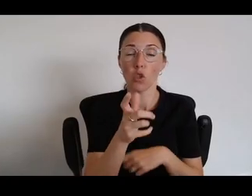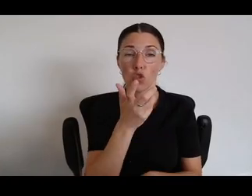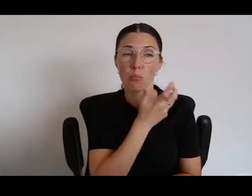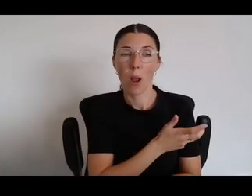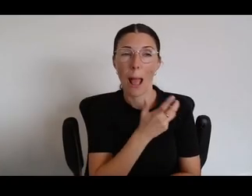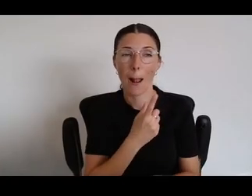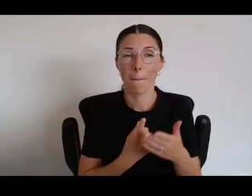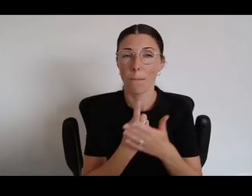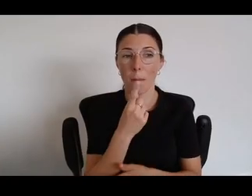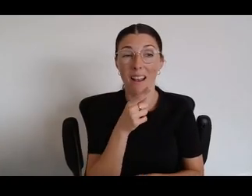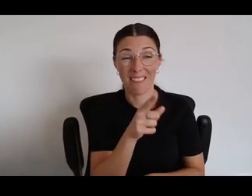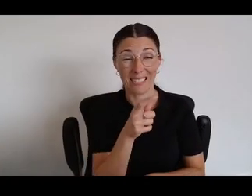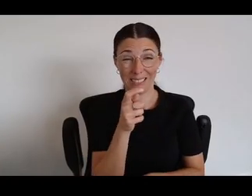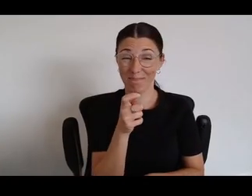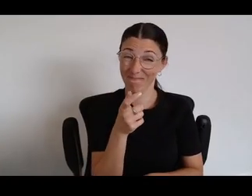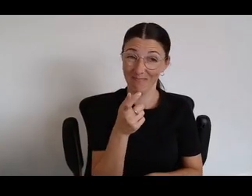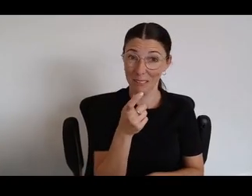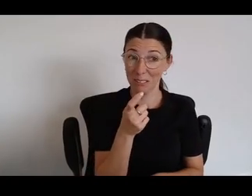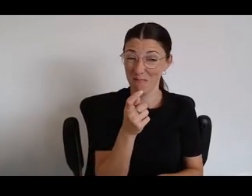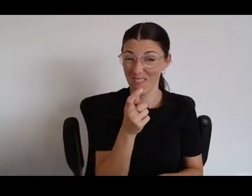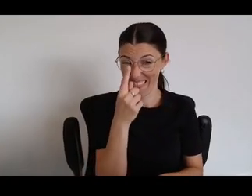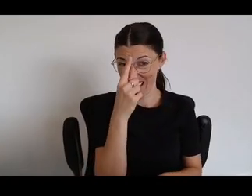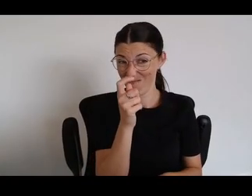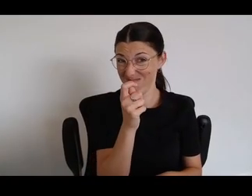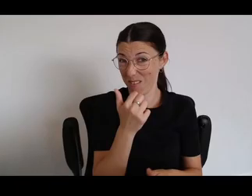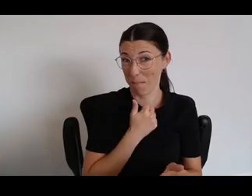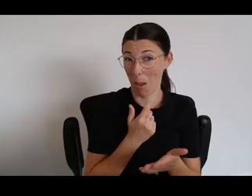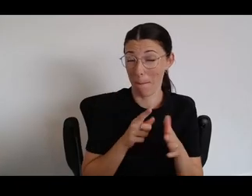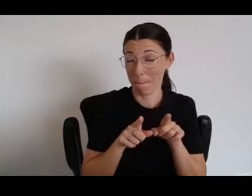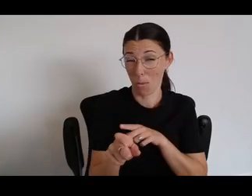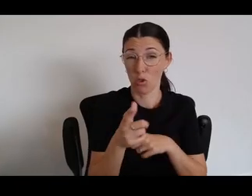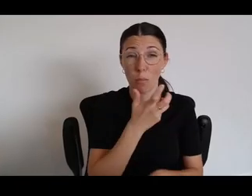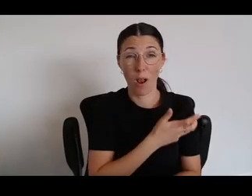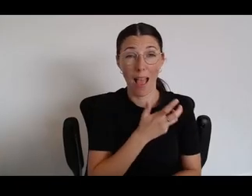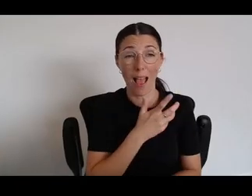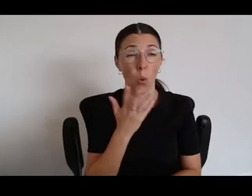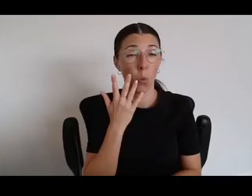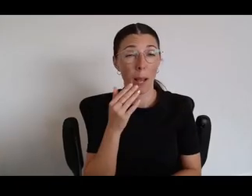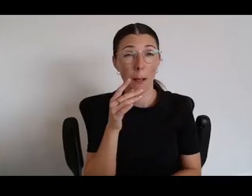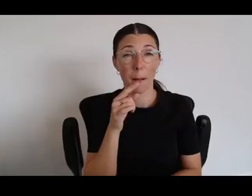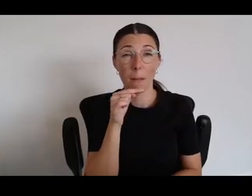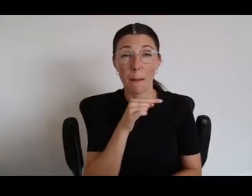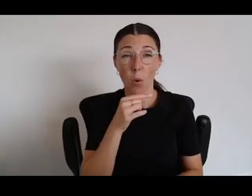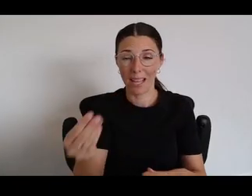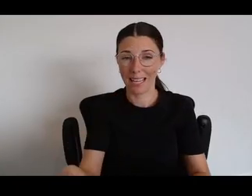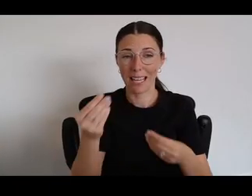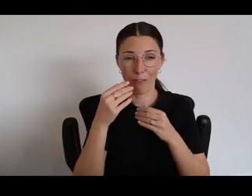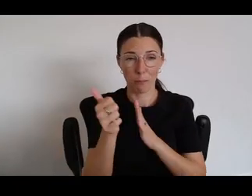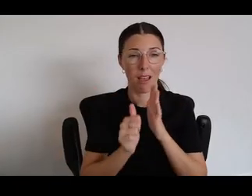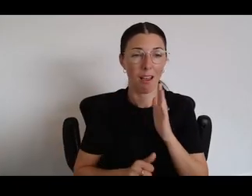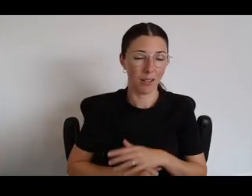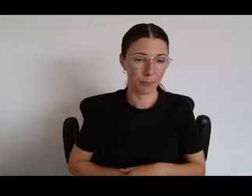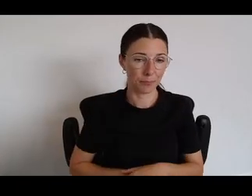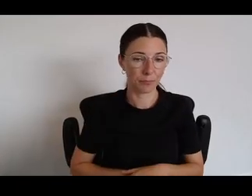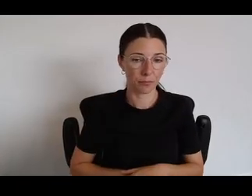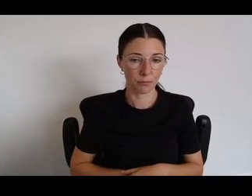the proudest moments I had when this little man brought me this piece of art, just like that.